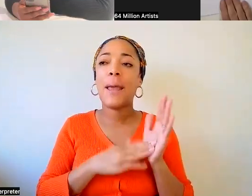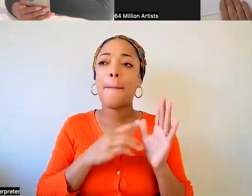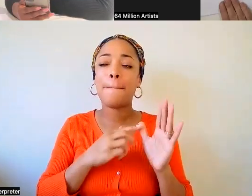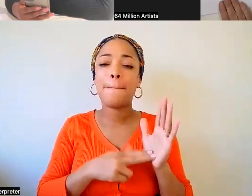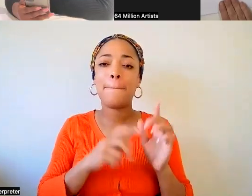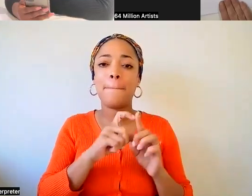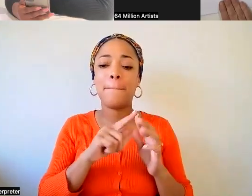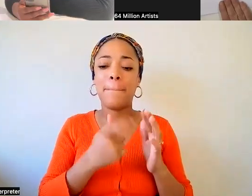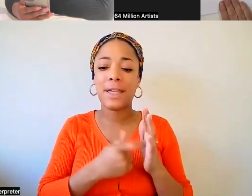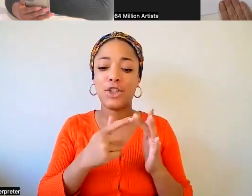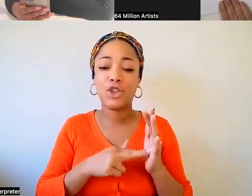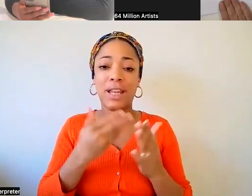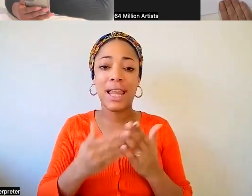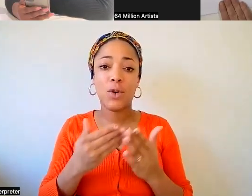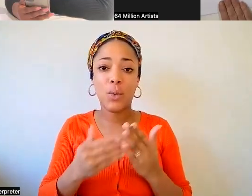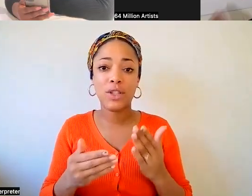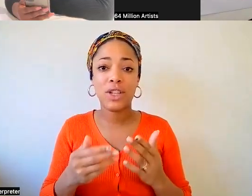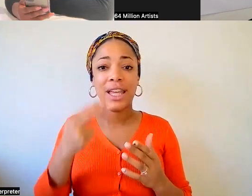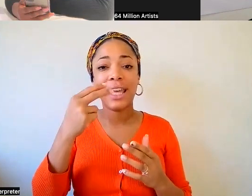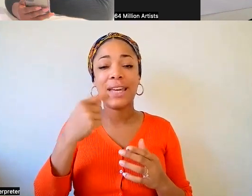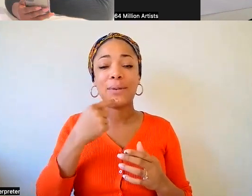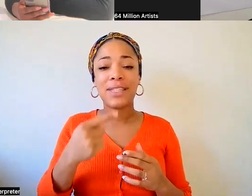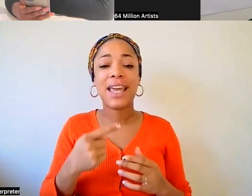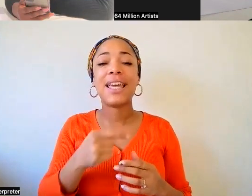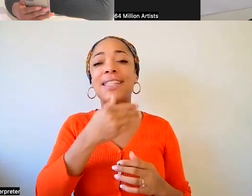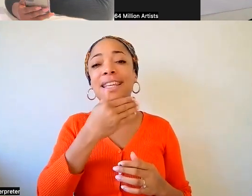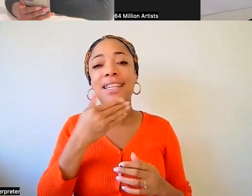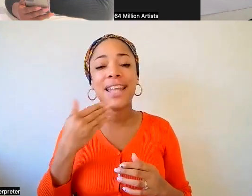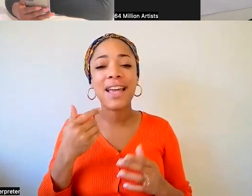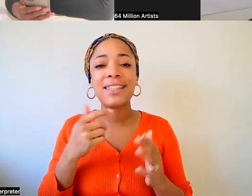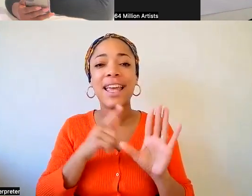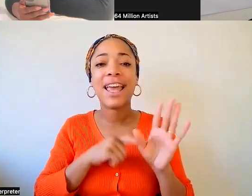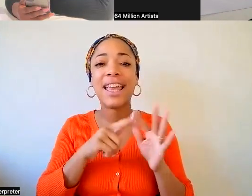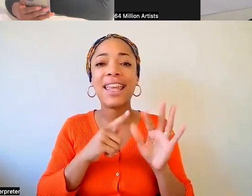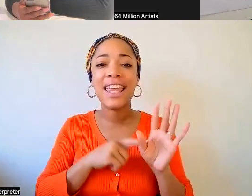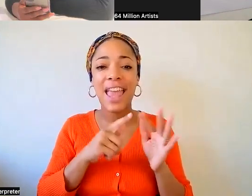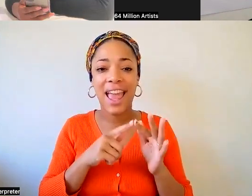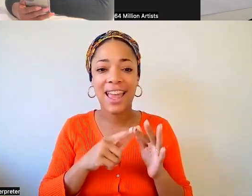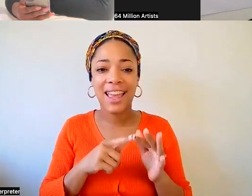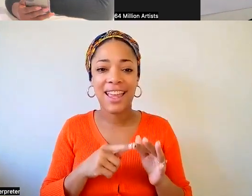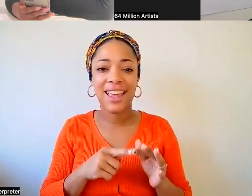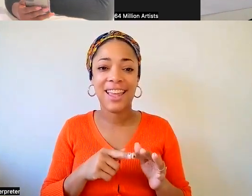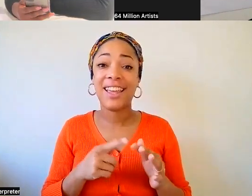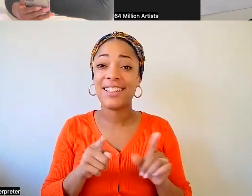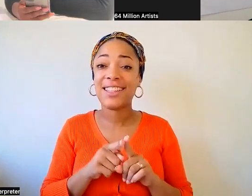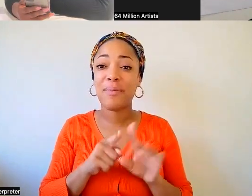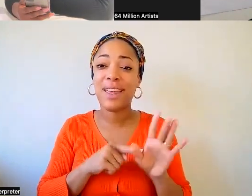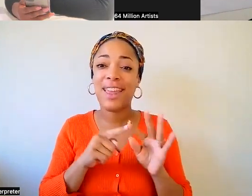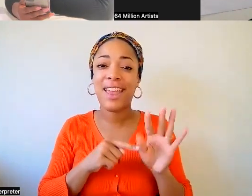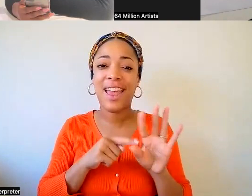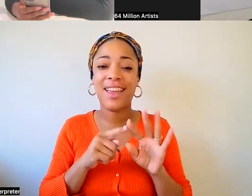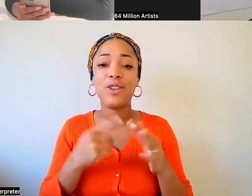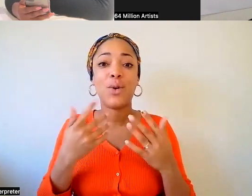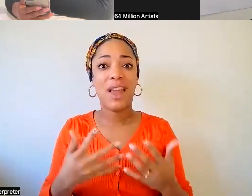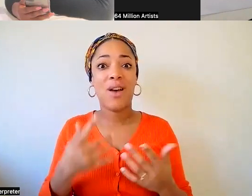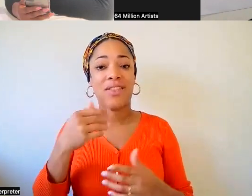in Mandarin, it's Nice Yeah Yeah. So I am known, is it same in Cantonese, Grandpa? Yeah, so I am known,